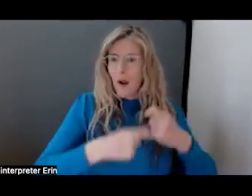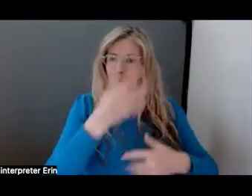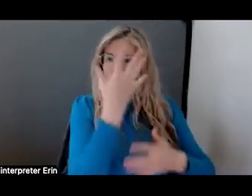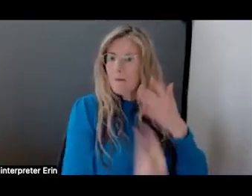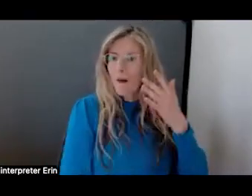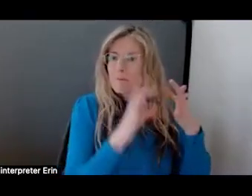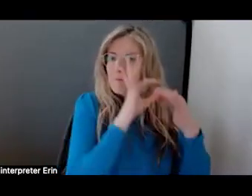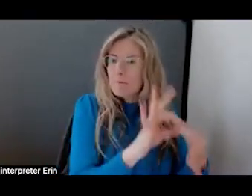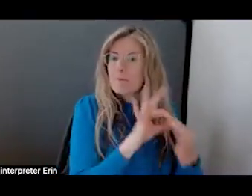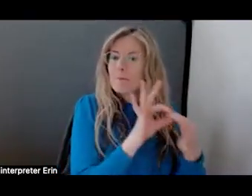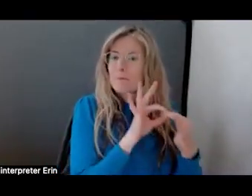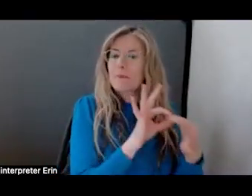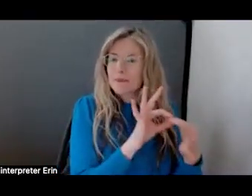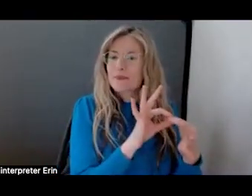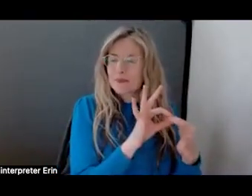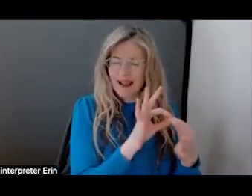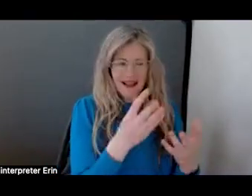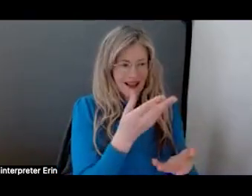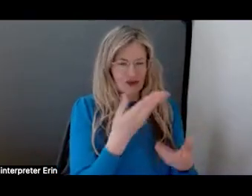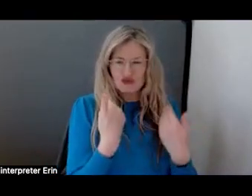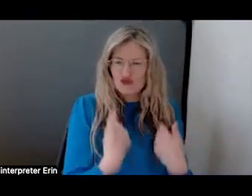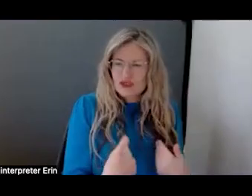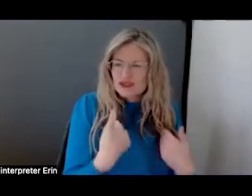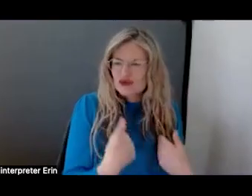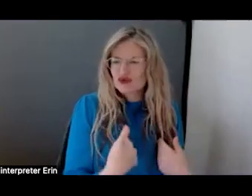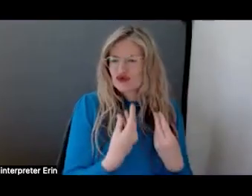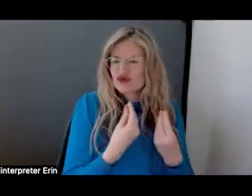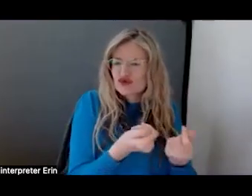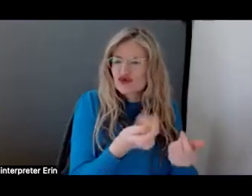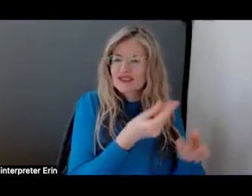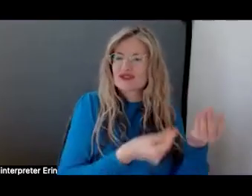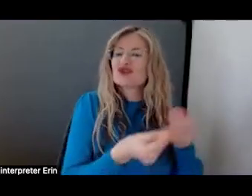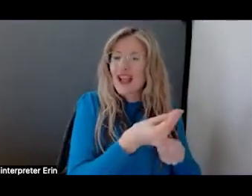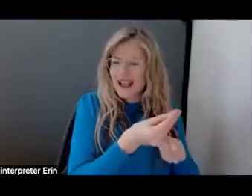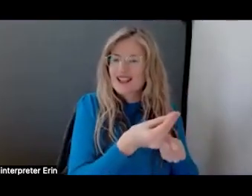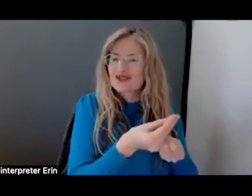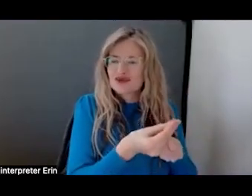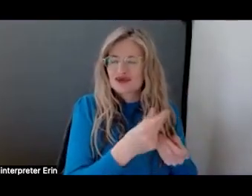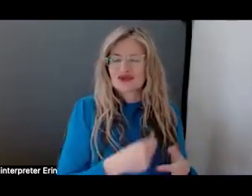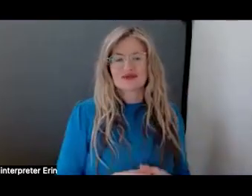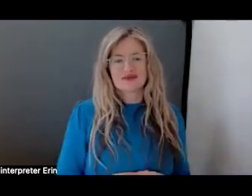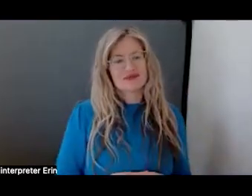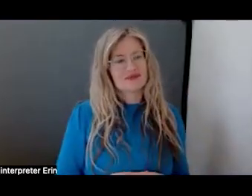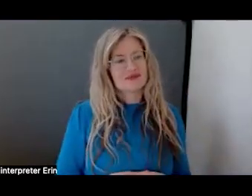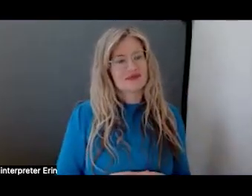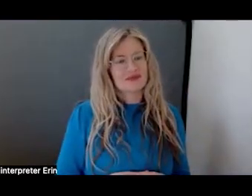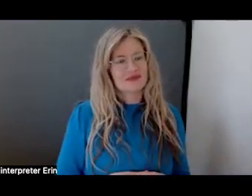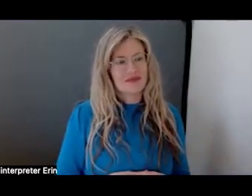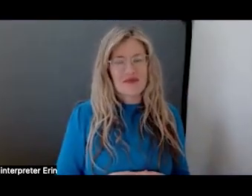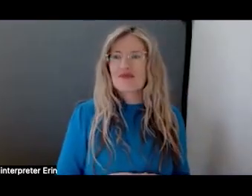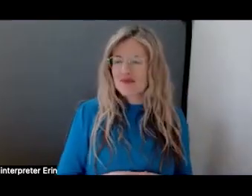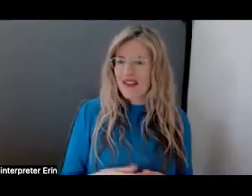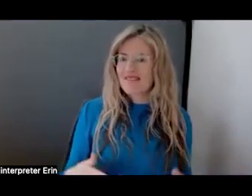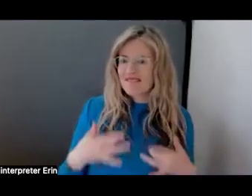reaching exchange, which has been very diversified too. It is a sort of bubble, I would